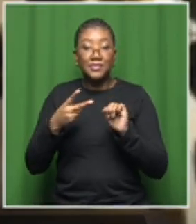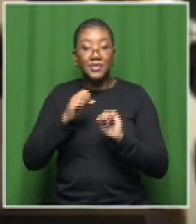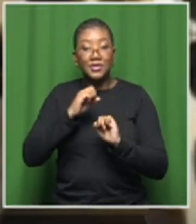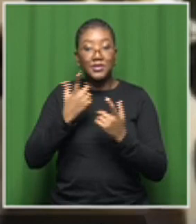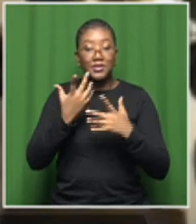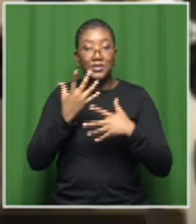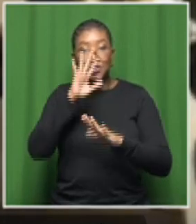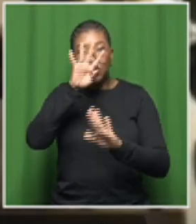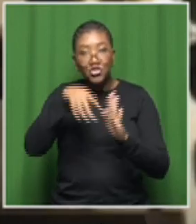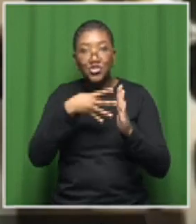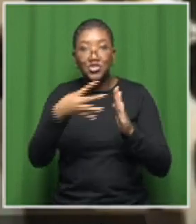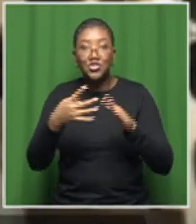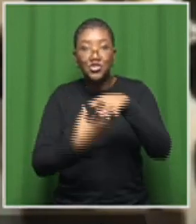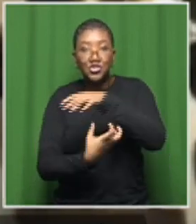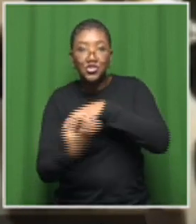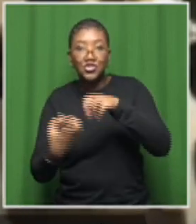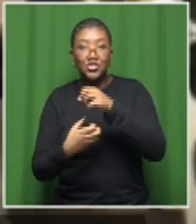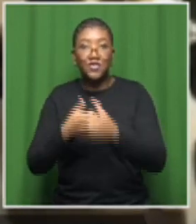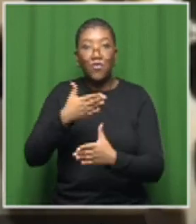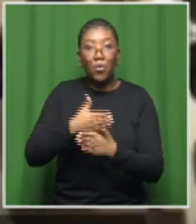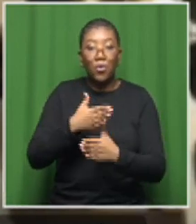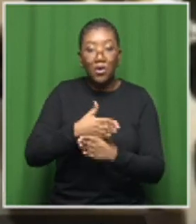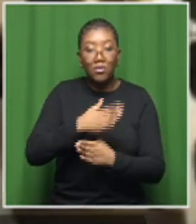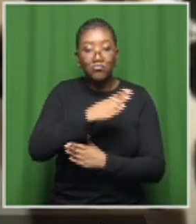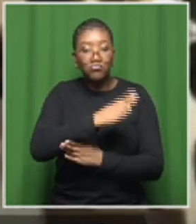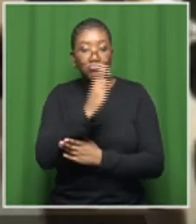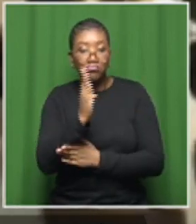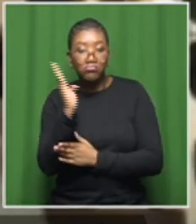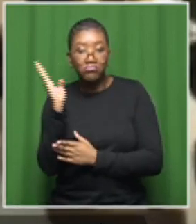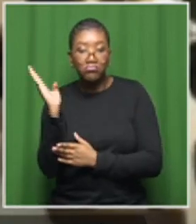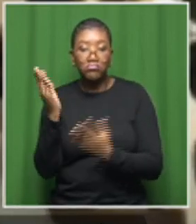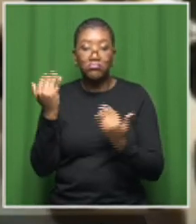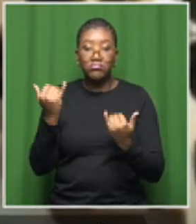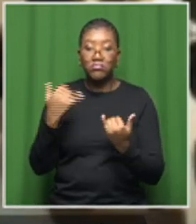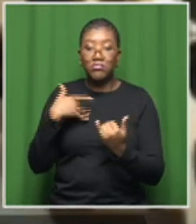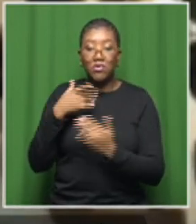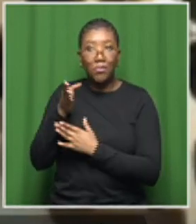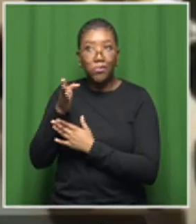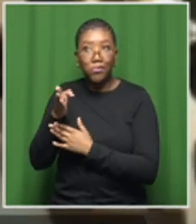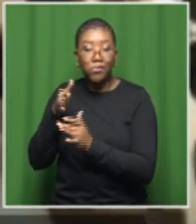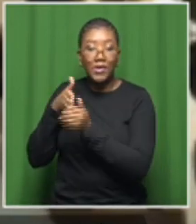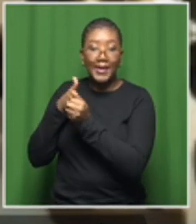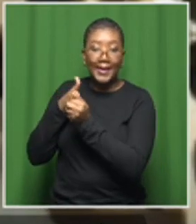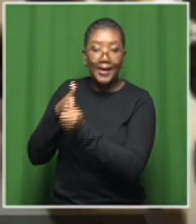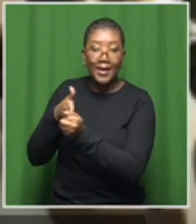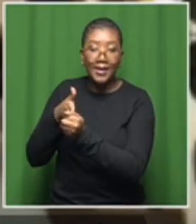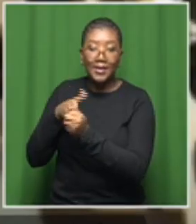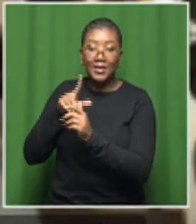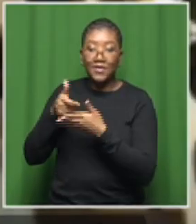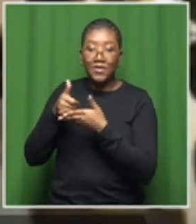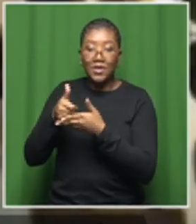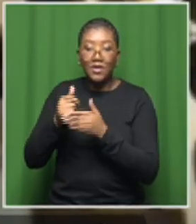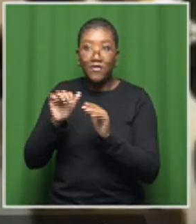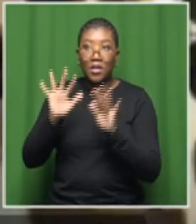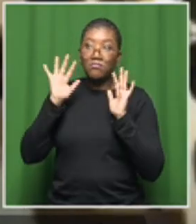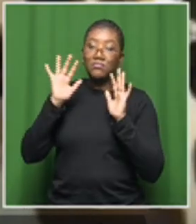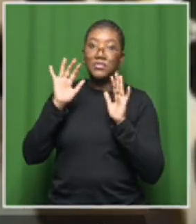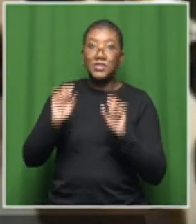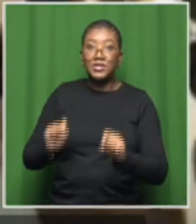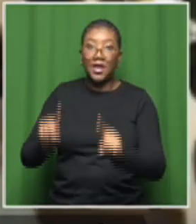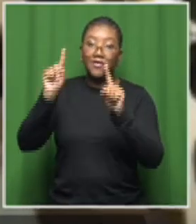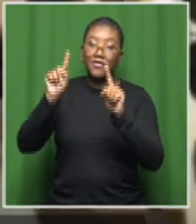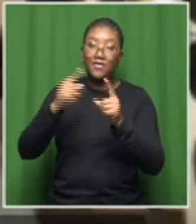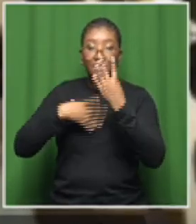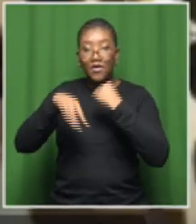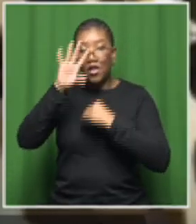it's training beforehand and then on the job training where everyone's guided. No one's left, thrown into the deep end and just left to figure it